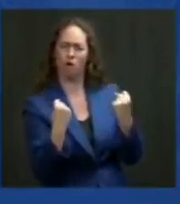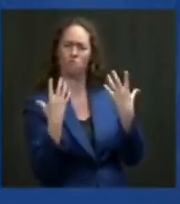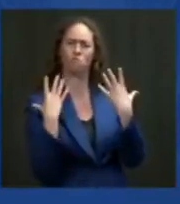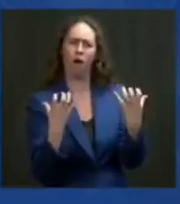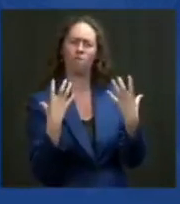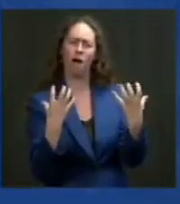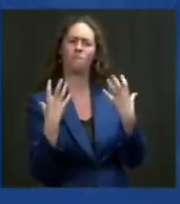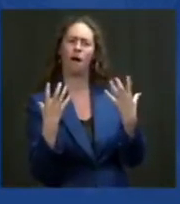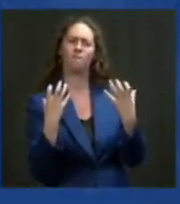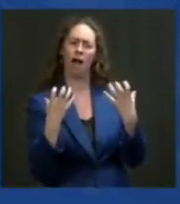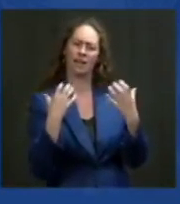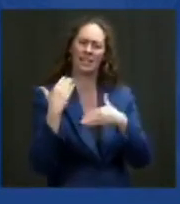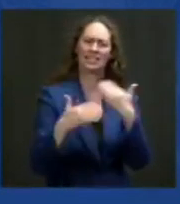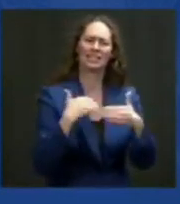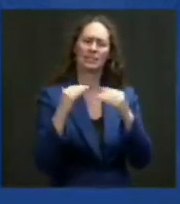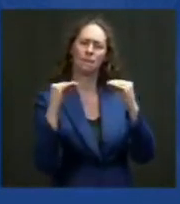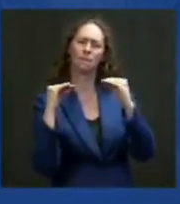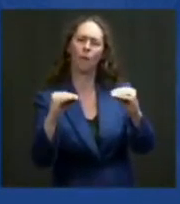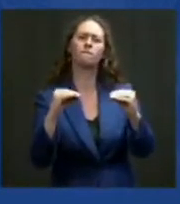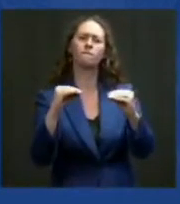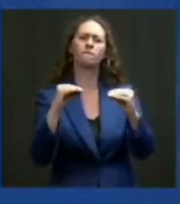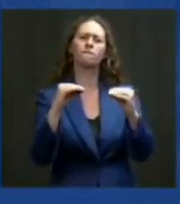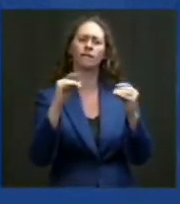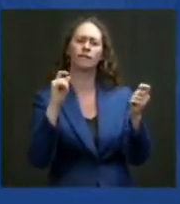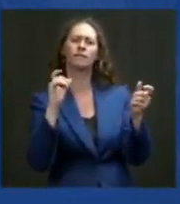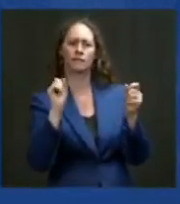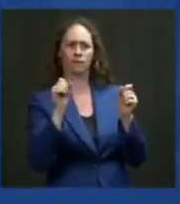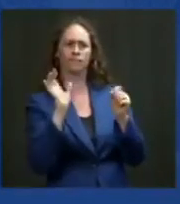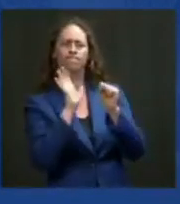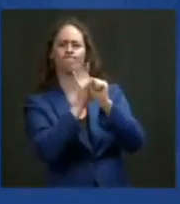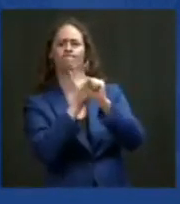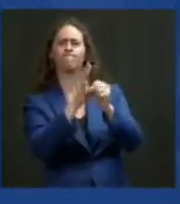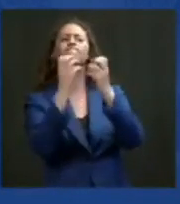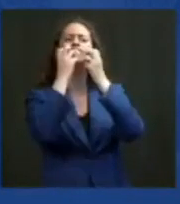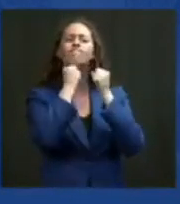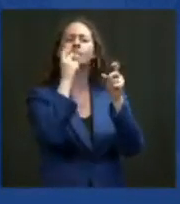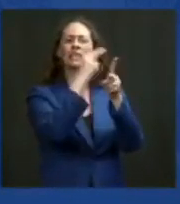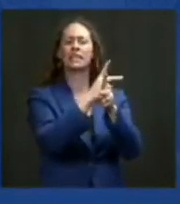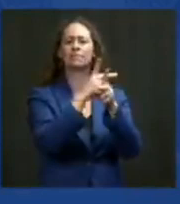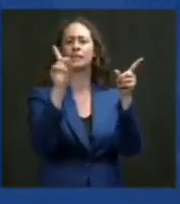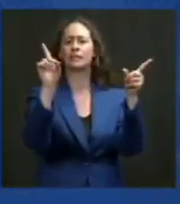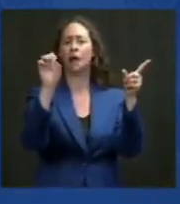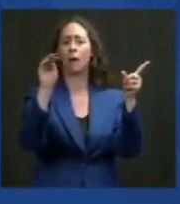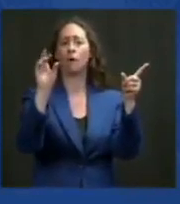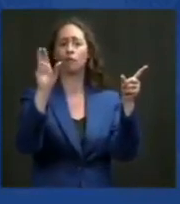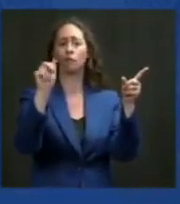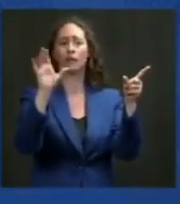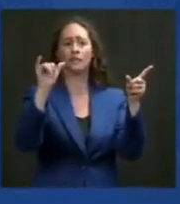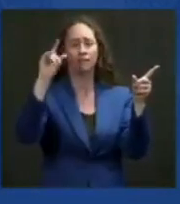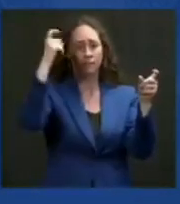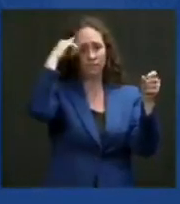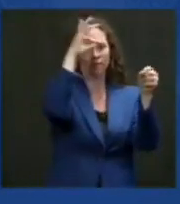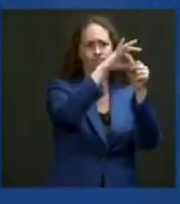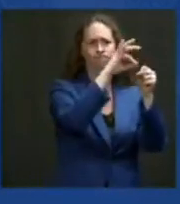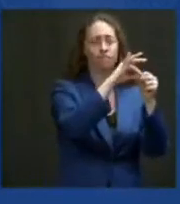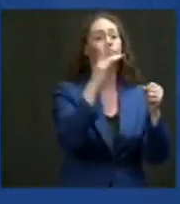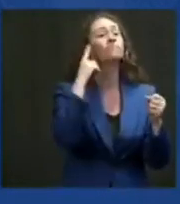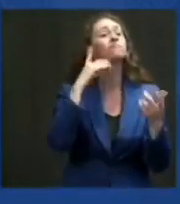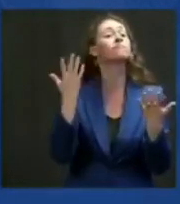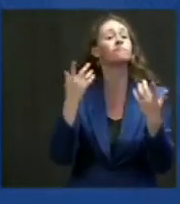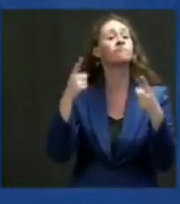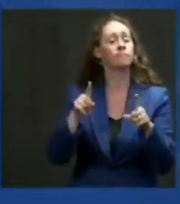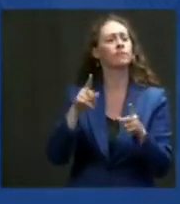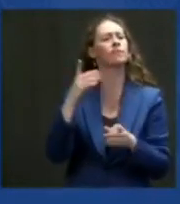to save and strengthen our democracy. We did it in 2020. The battle for the soul of